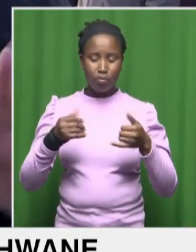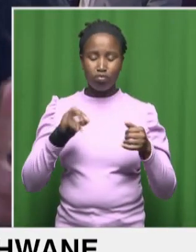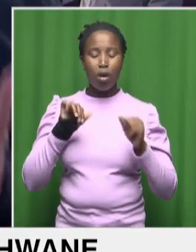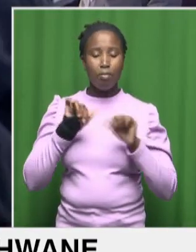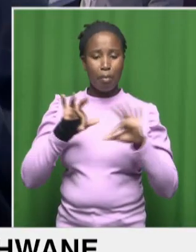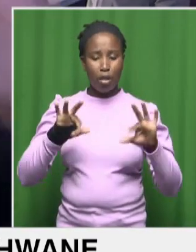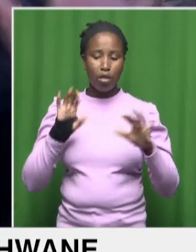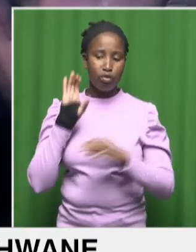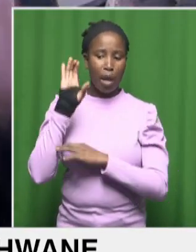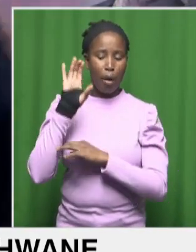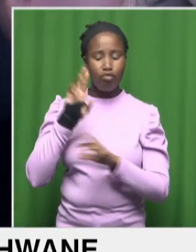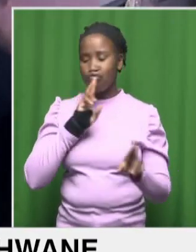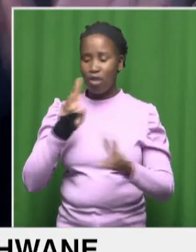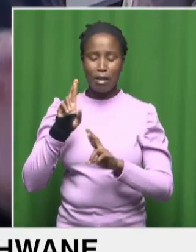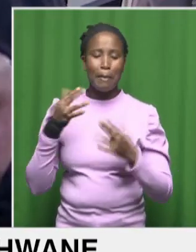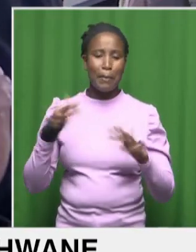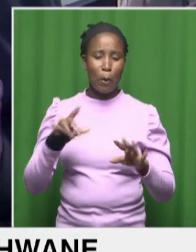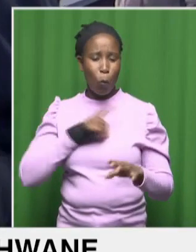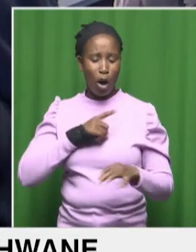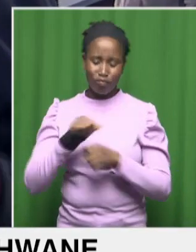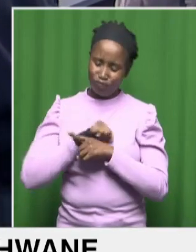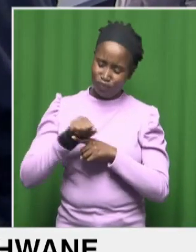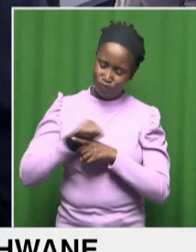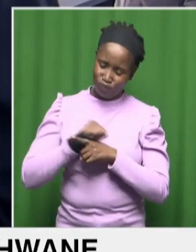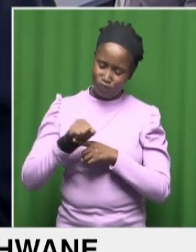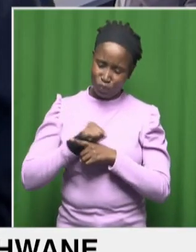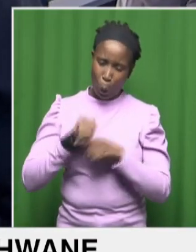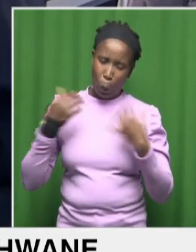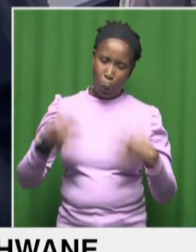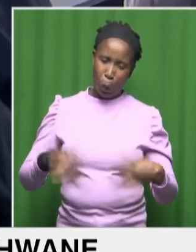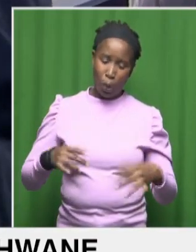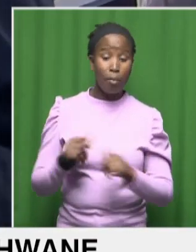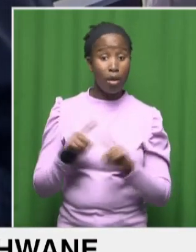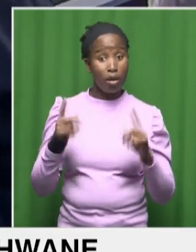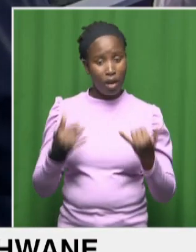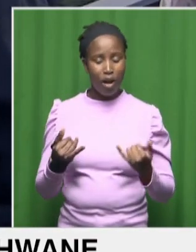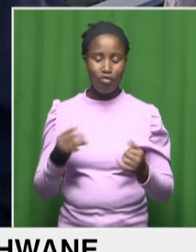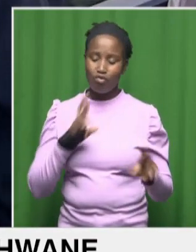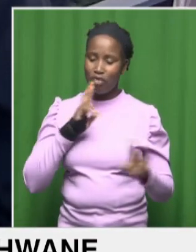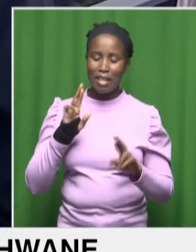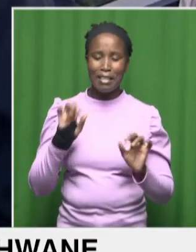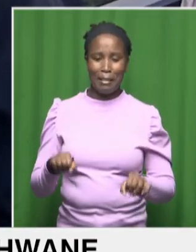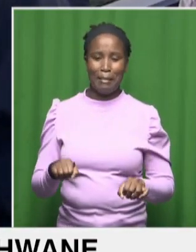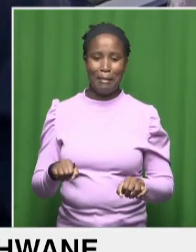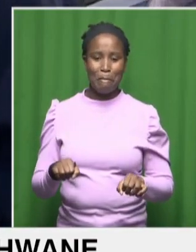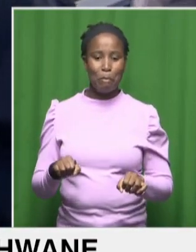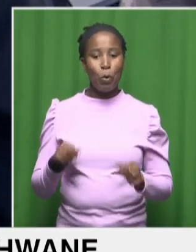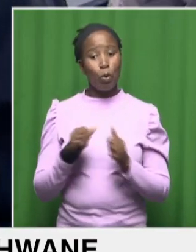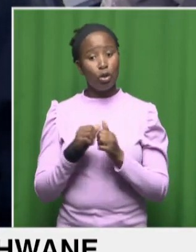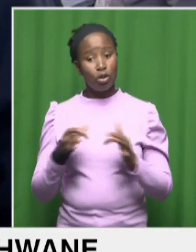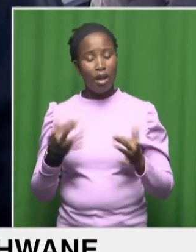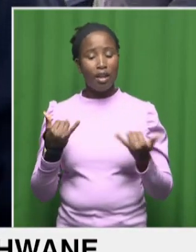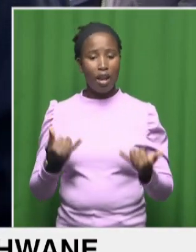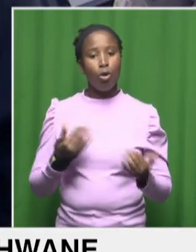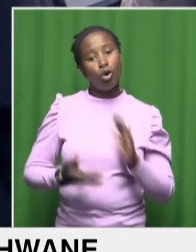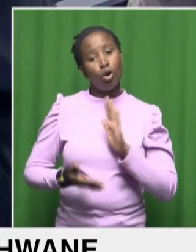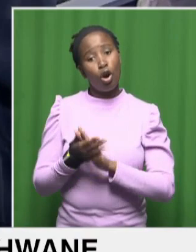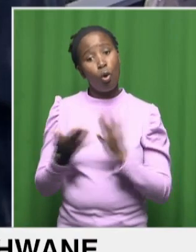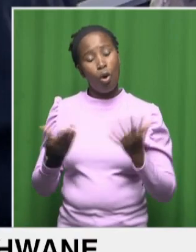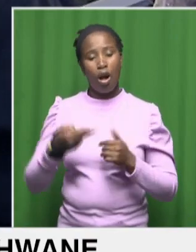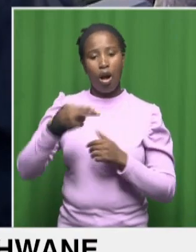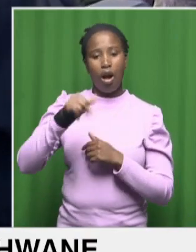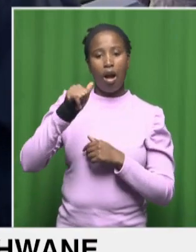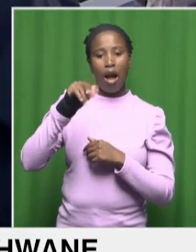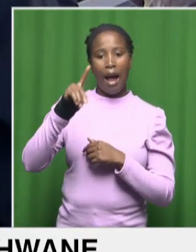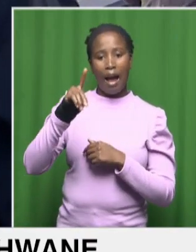whole day. The preparation's been hectic, but we are ready. We've got 8 stops and we're ending off at the Hartfeld Arena, where we're going to watch